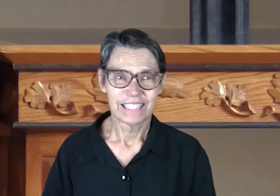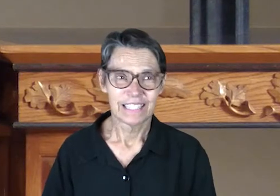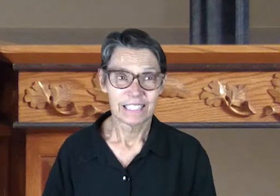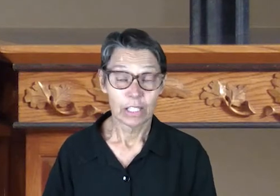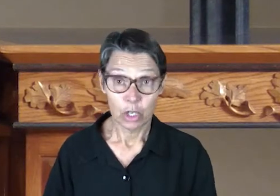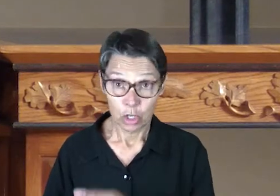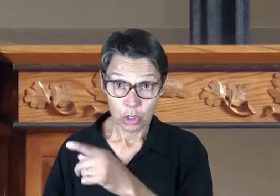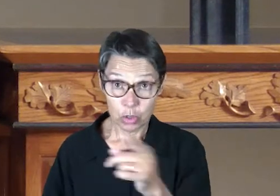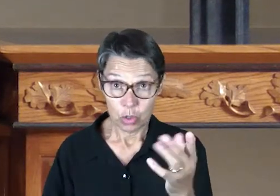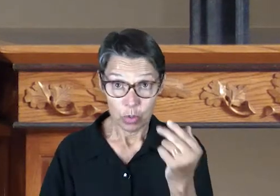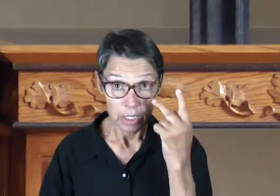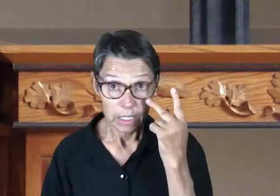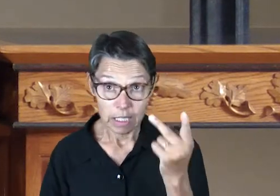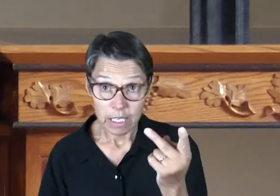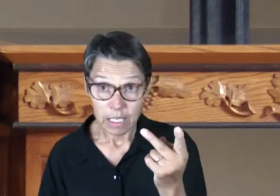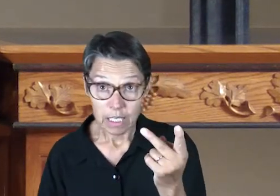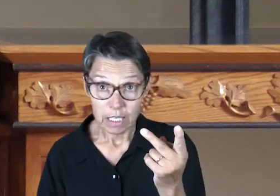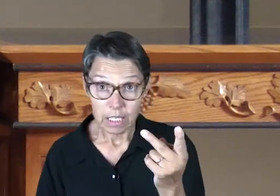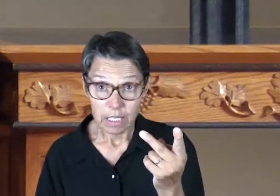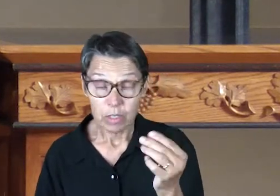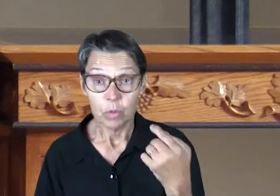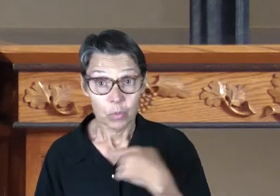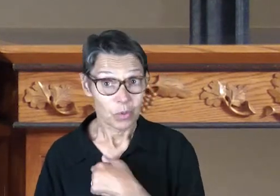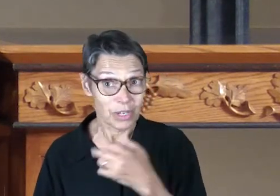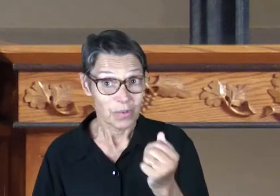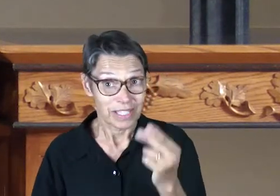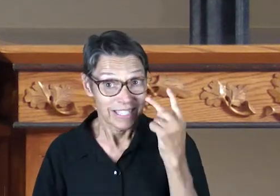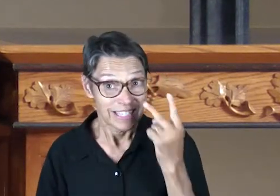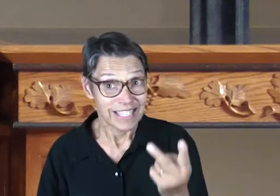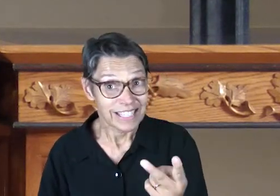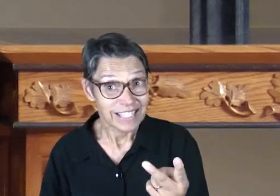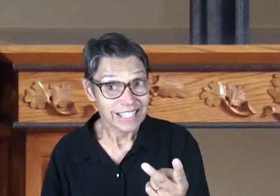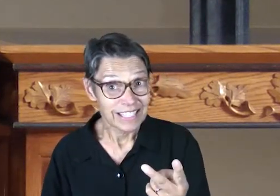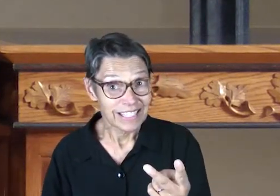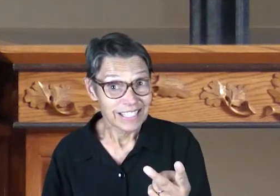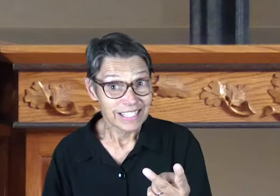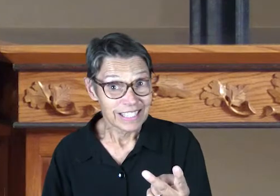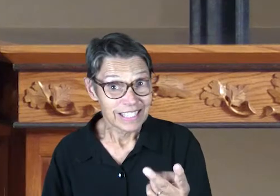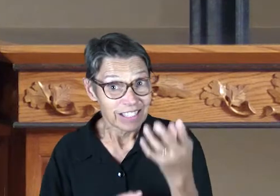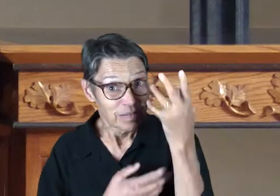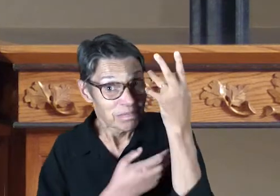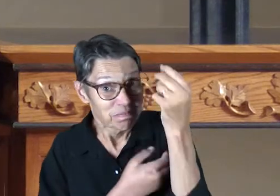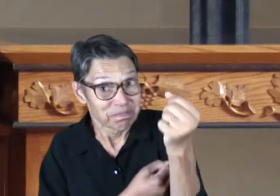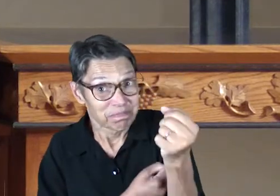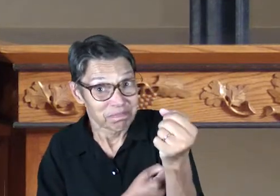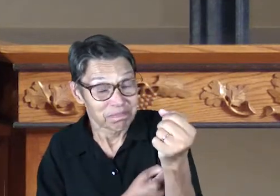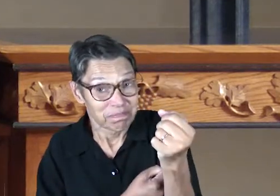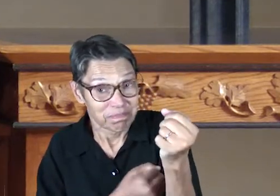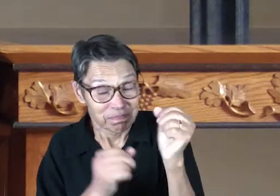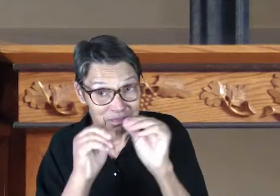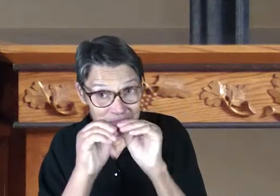Do you want to see? Do we want to see with the eyes of faith?